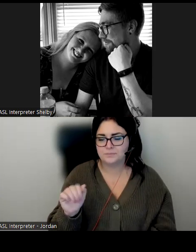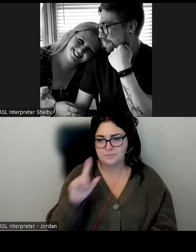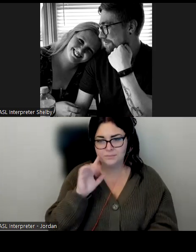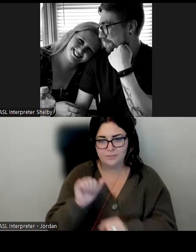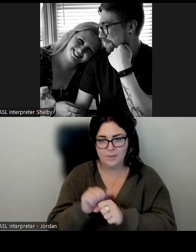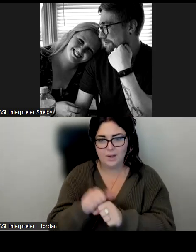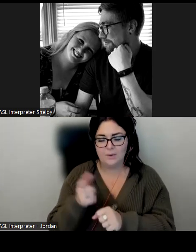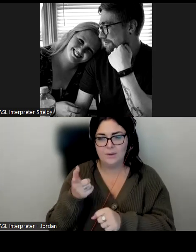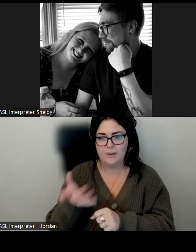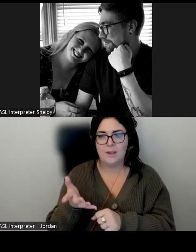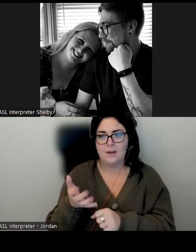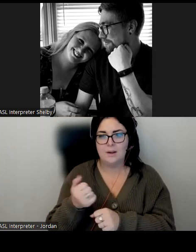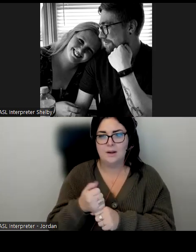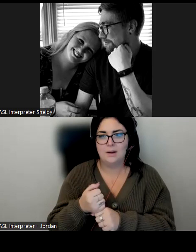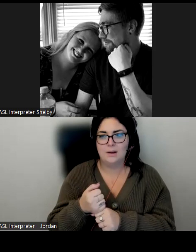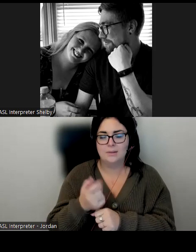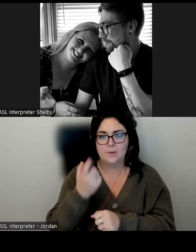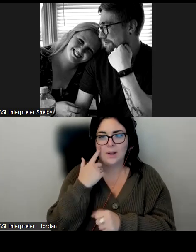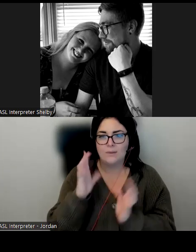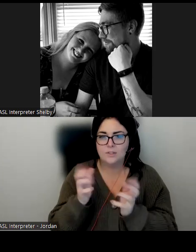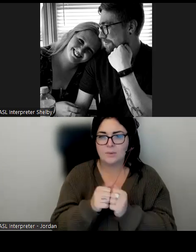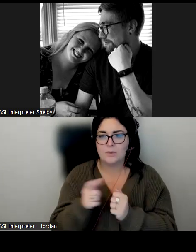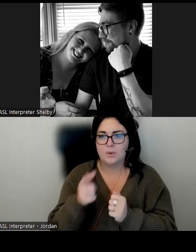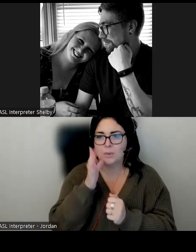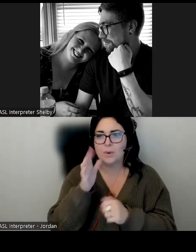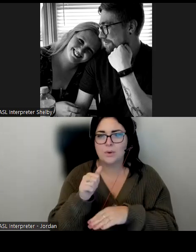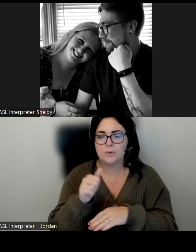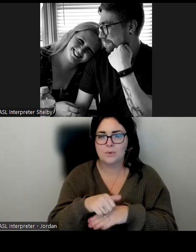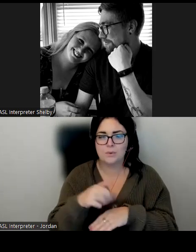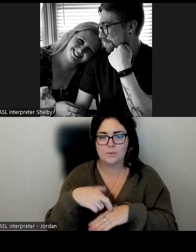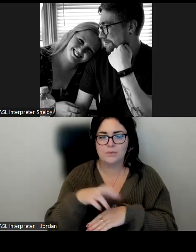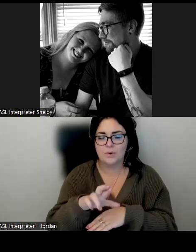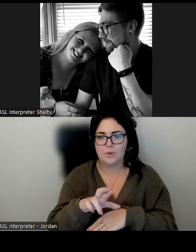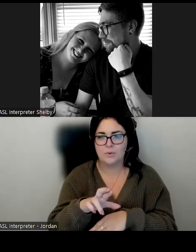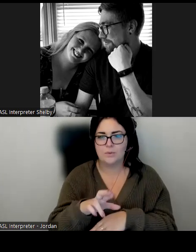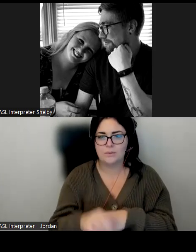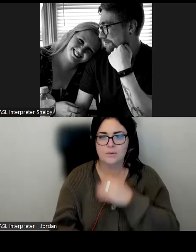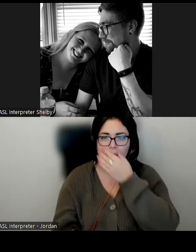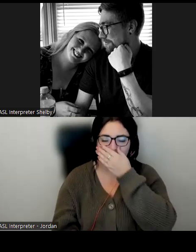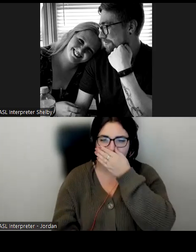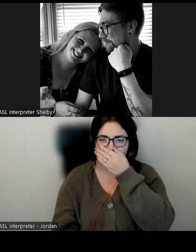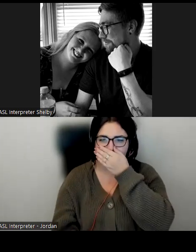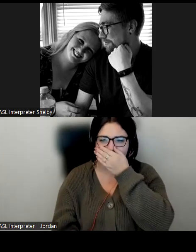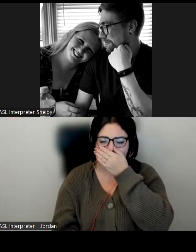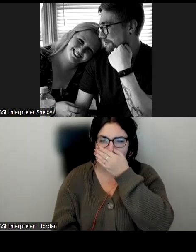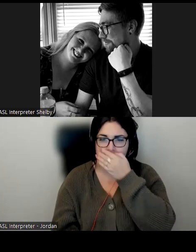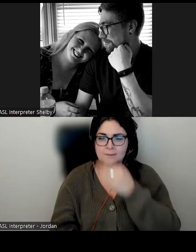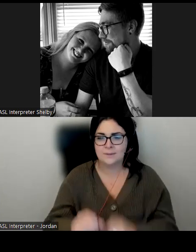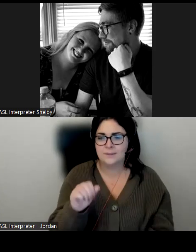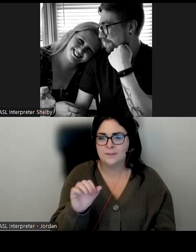then if we chatted, I would have referred you to volunteer resources. So that's the best route to check with. Yes, and I